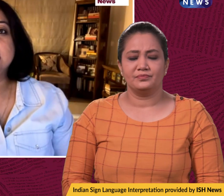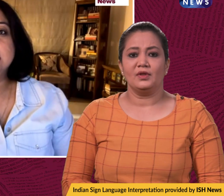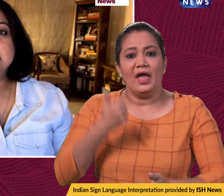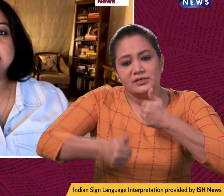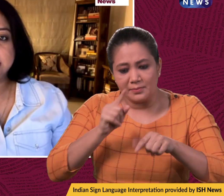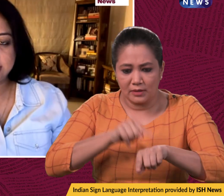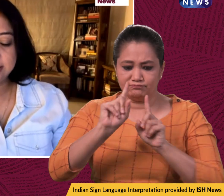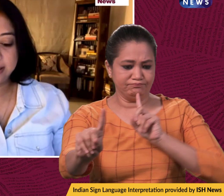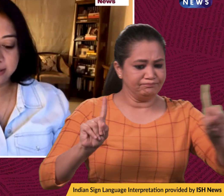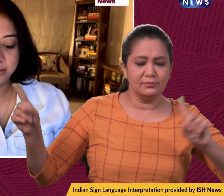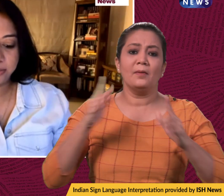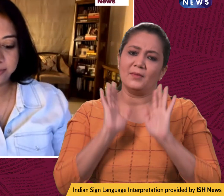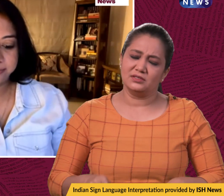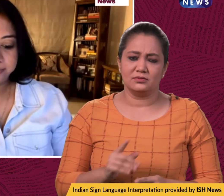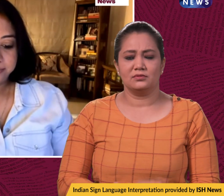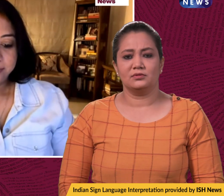maintain physical distance, he said.